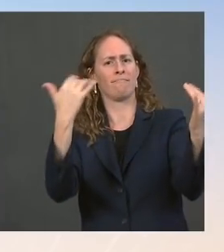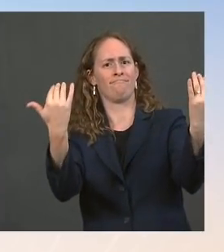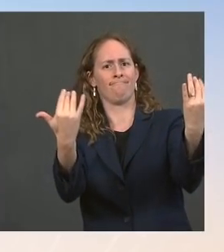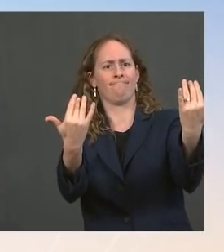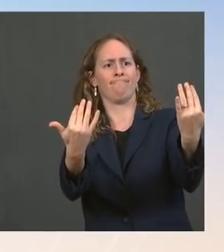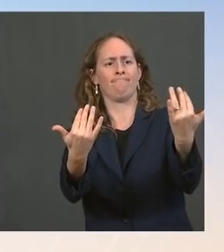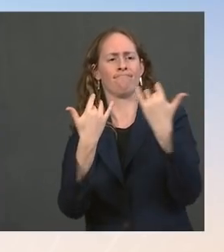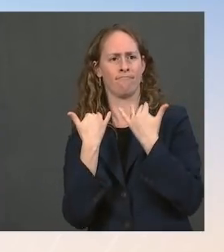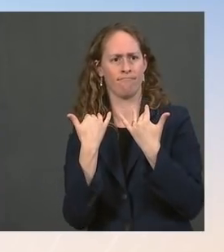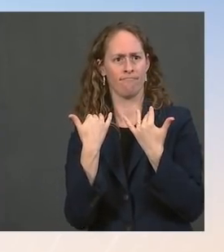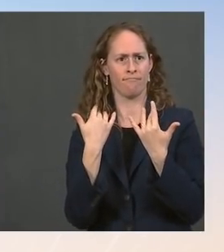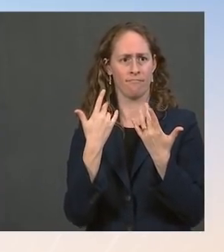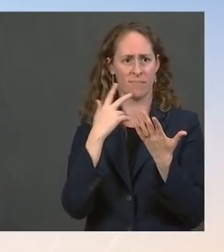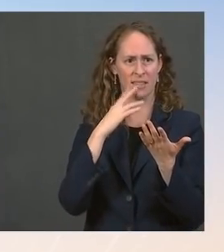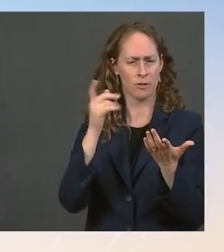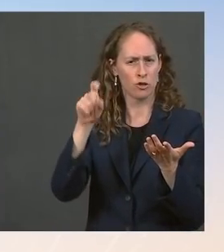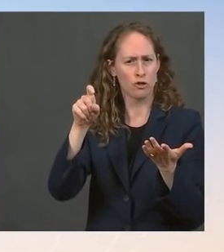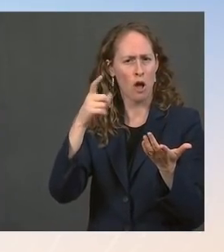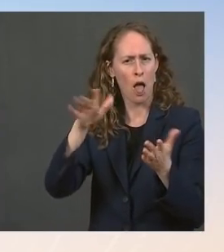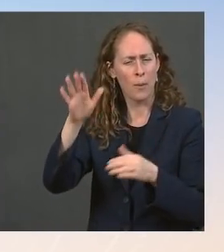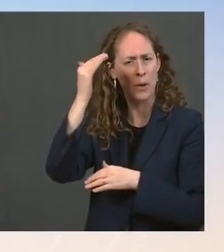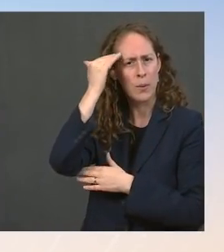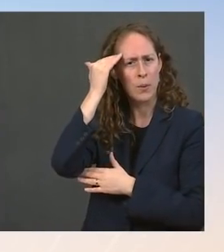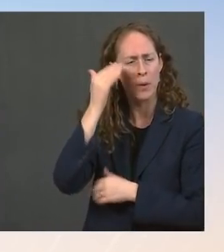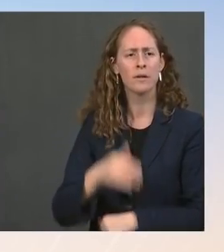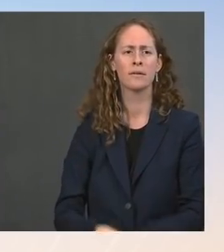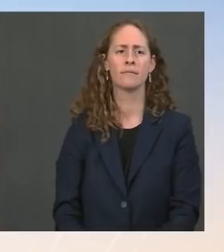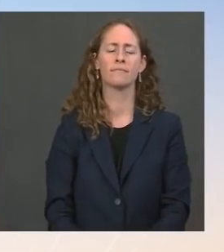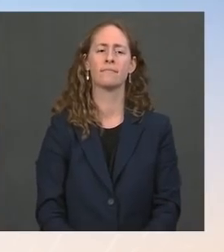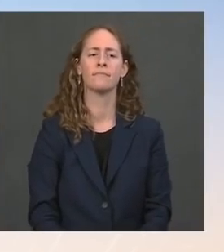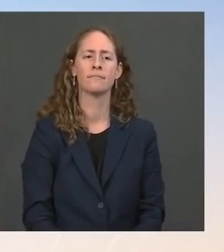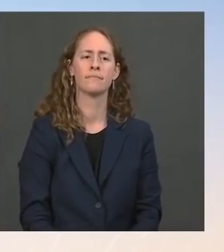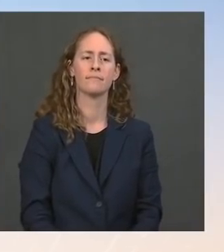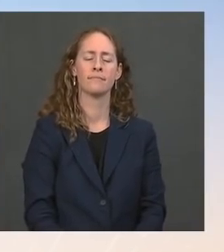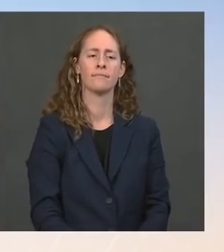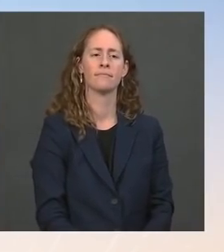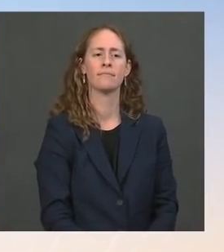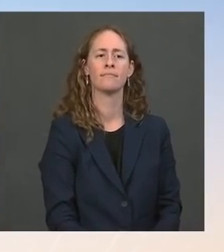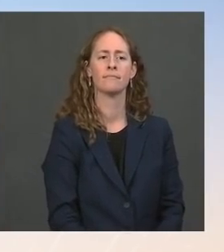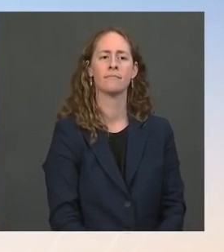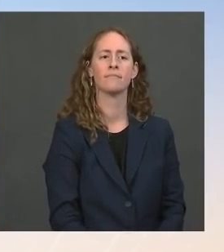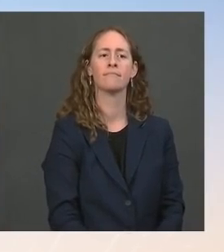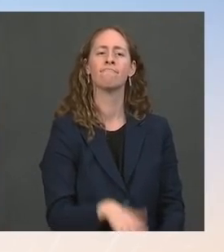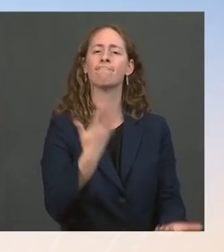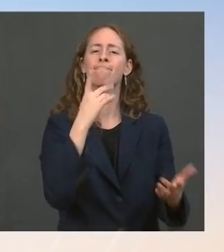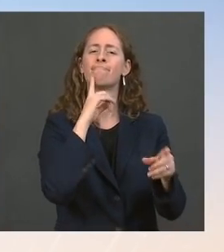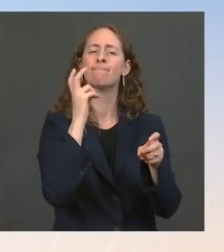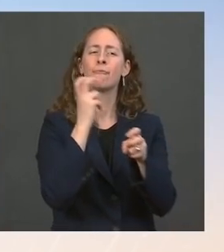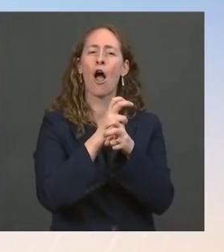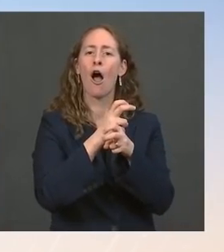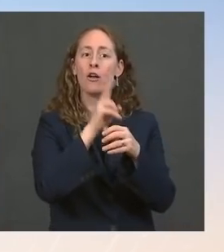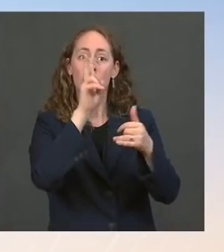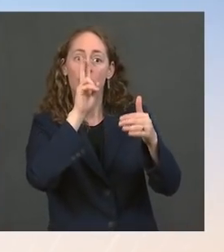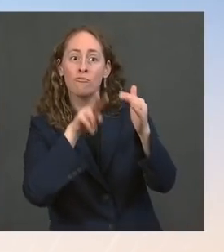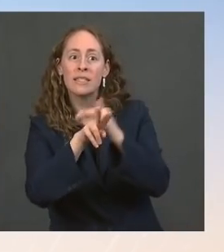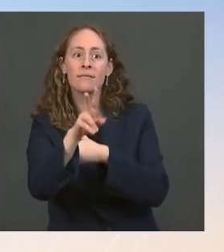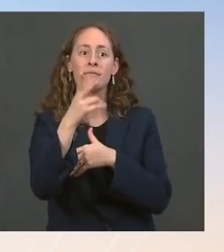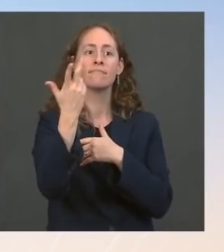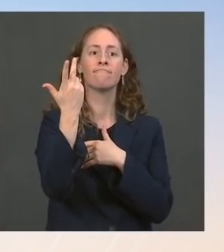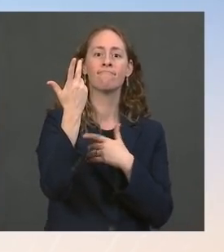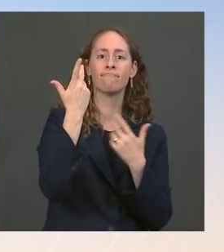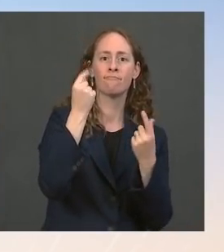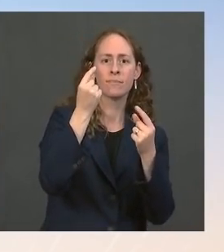weeks? Well, there's a range of factors here. It's hard to really gauge what percentage, or I can't attribute at this point what percentage each of those factors